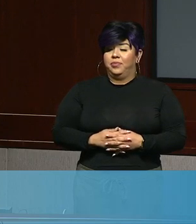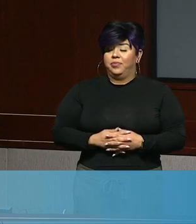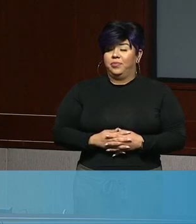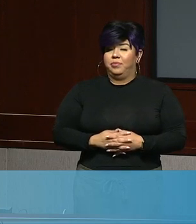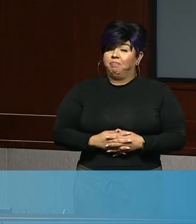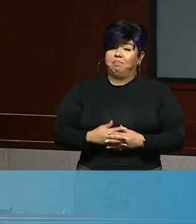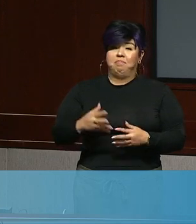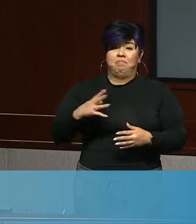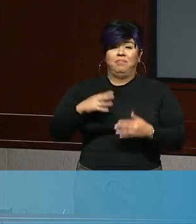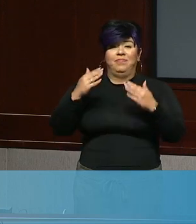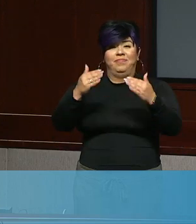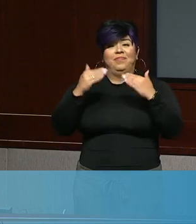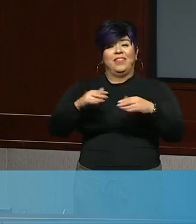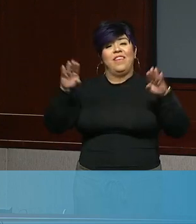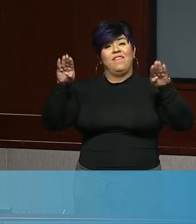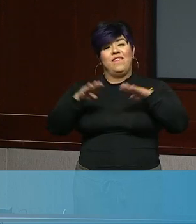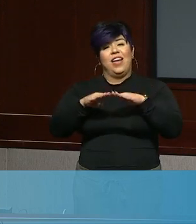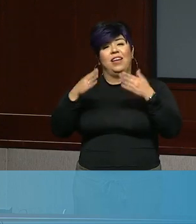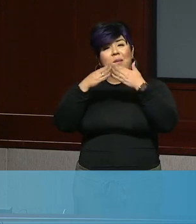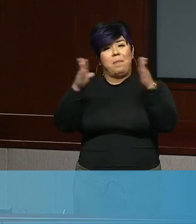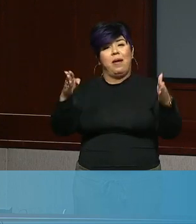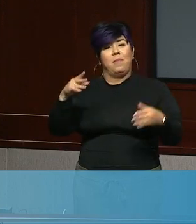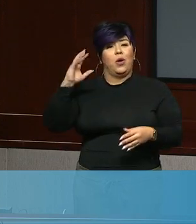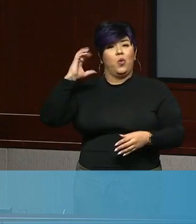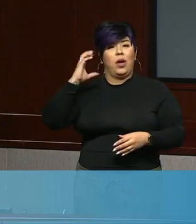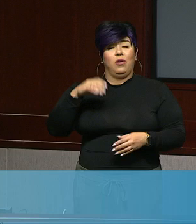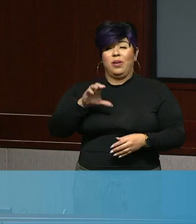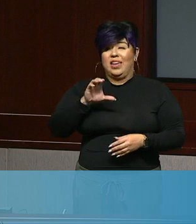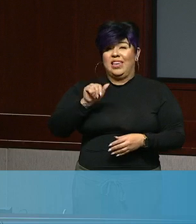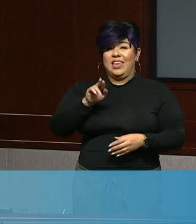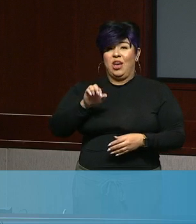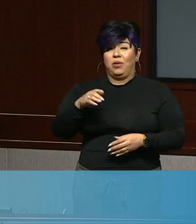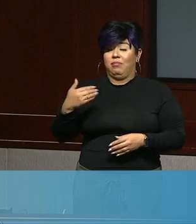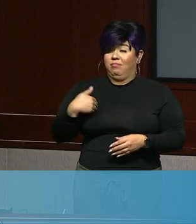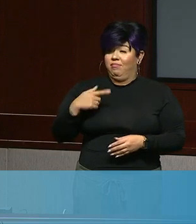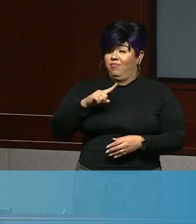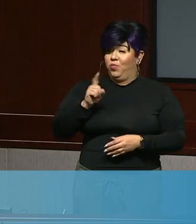Okay, our next outlet is Valley Public Radio. Carrie Klein, any questions?